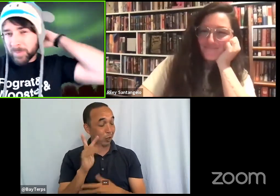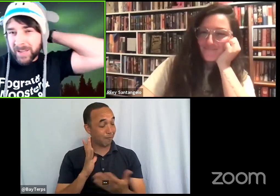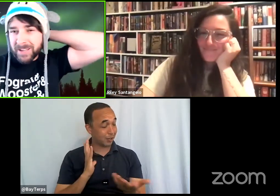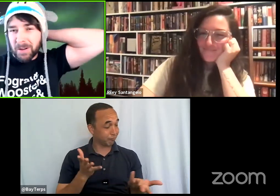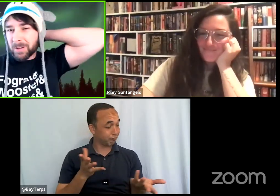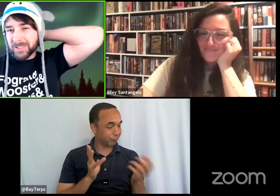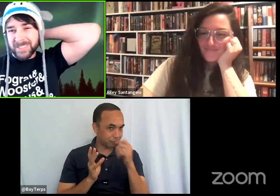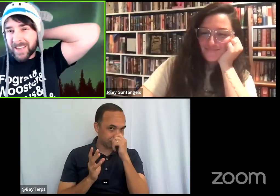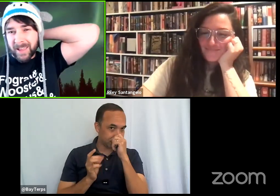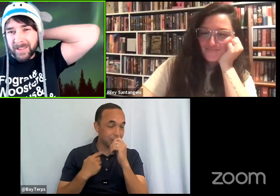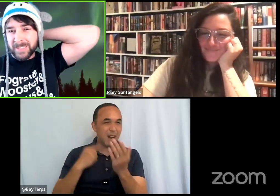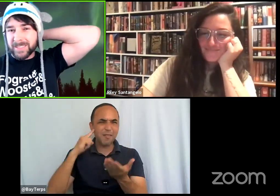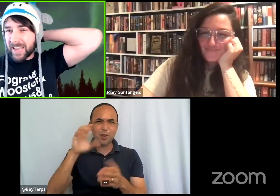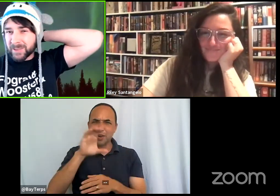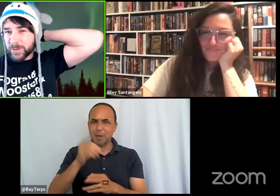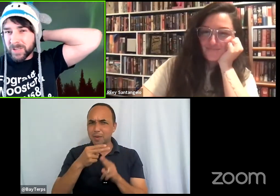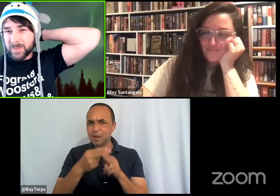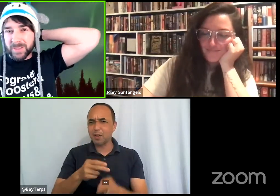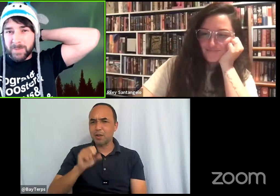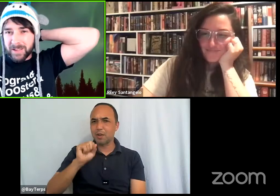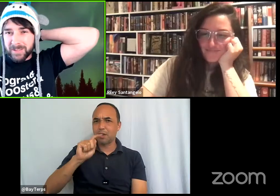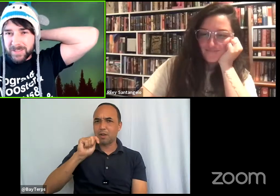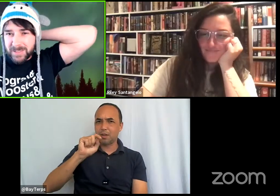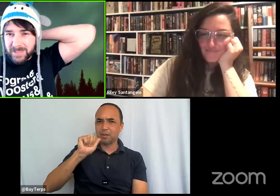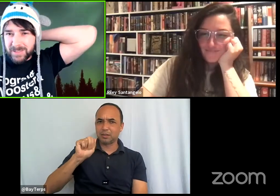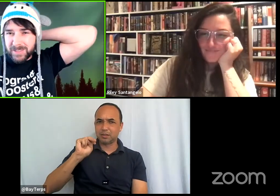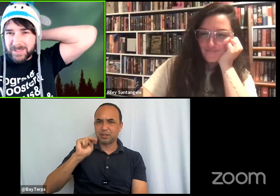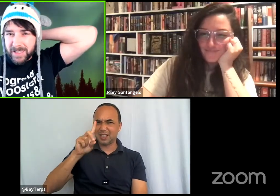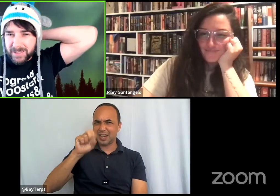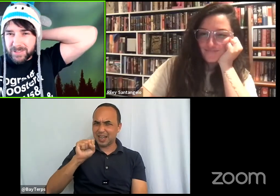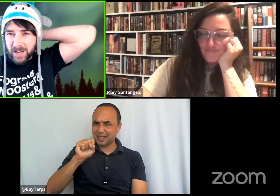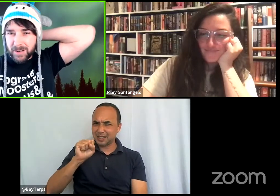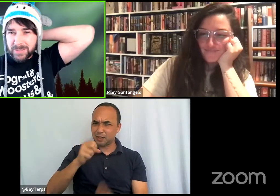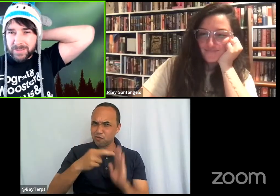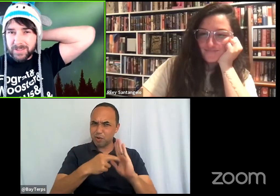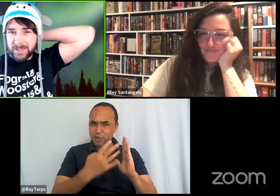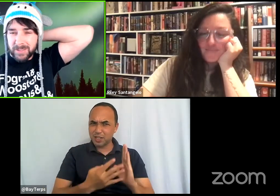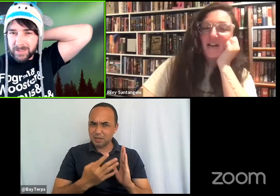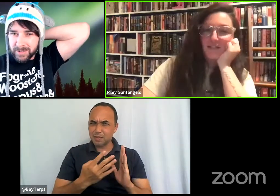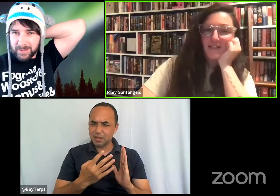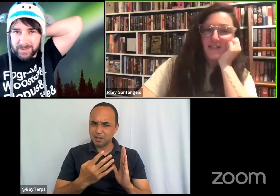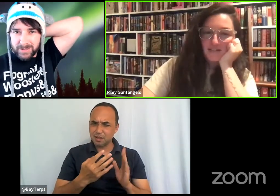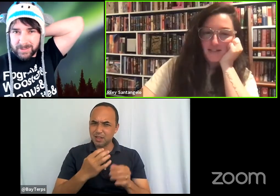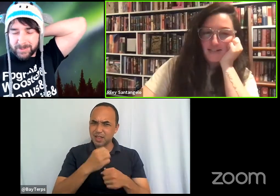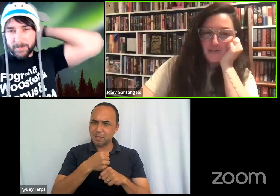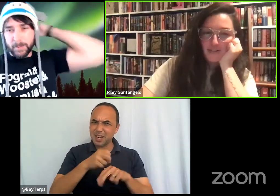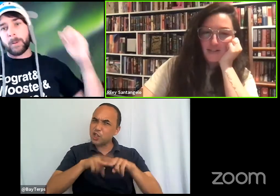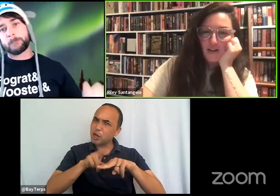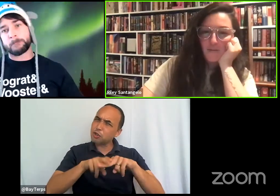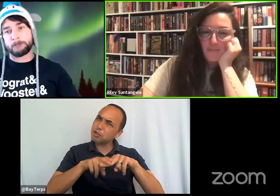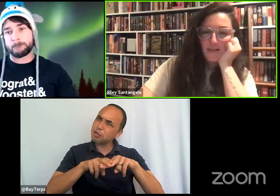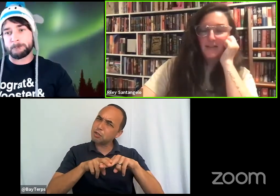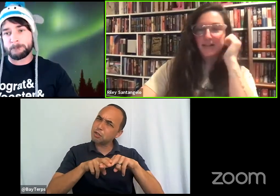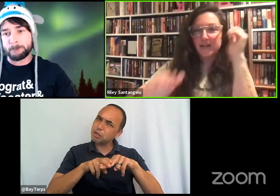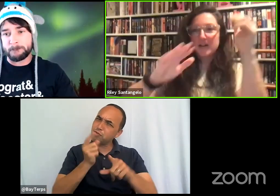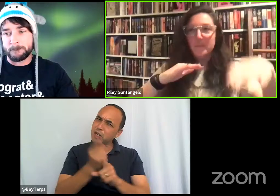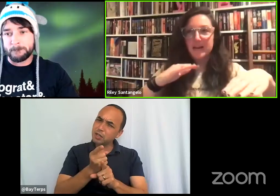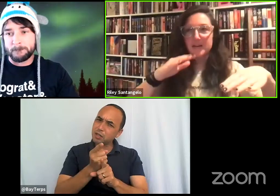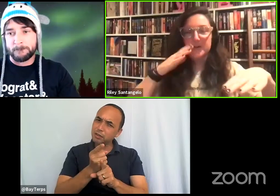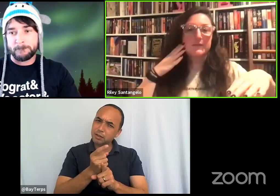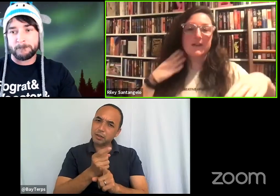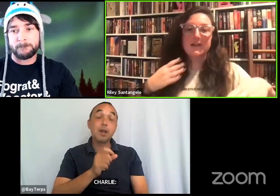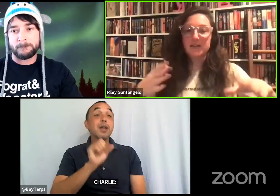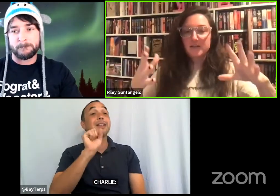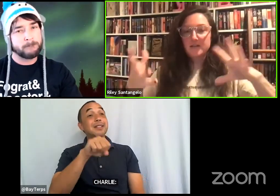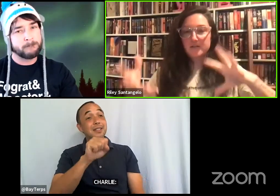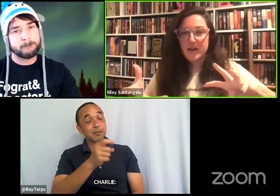a company called Stands that stands for something. They make seats, chairs. Yeah, it's actually it's like a